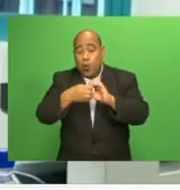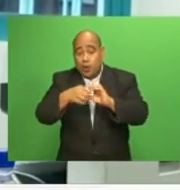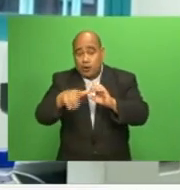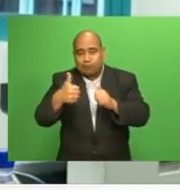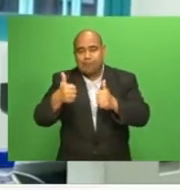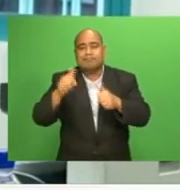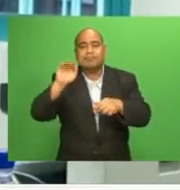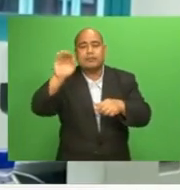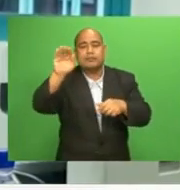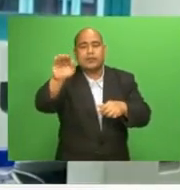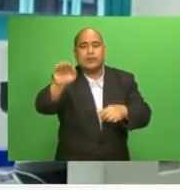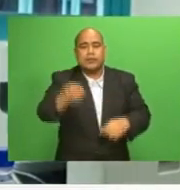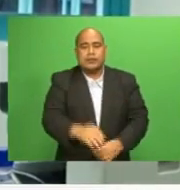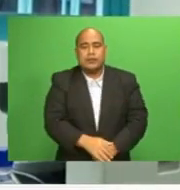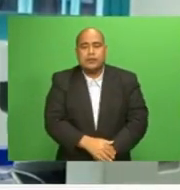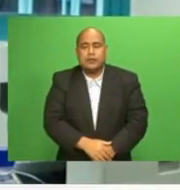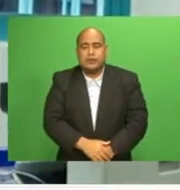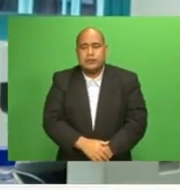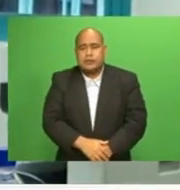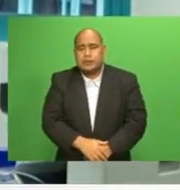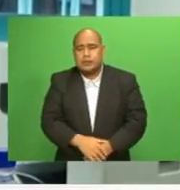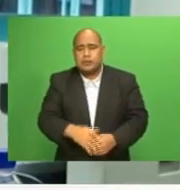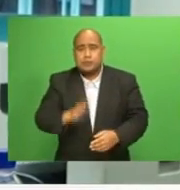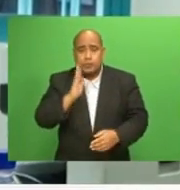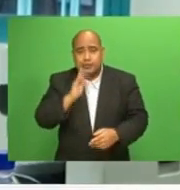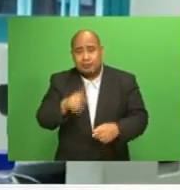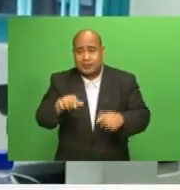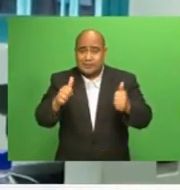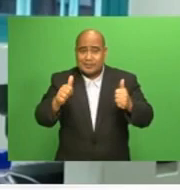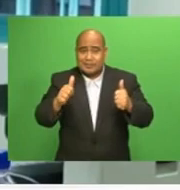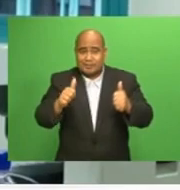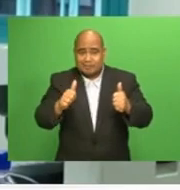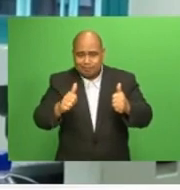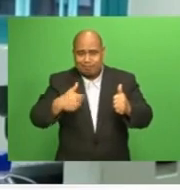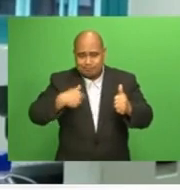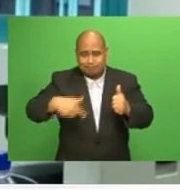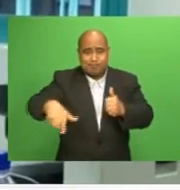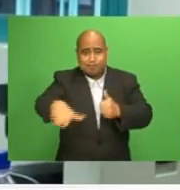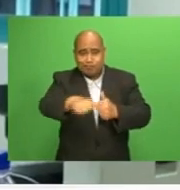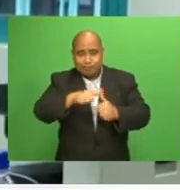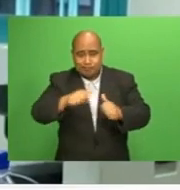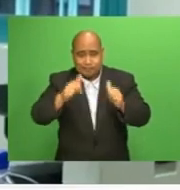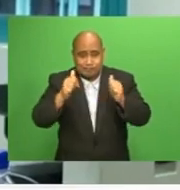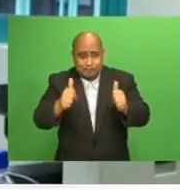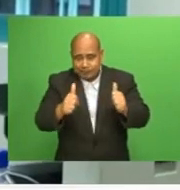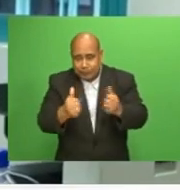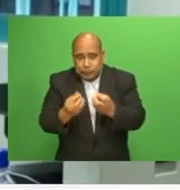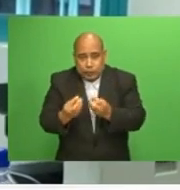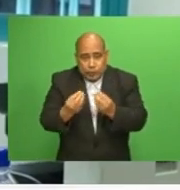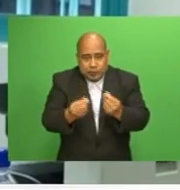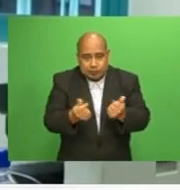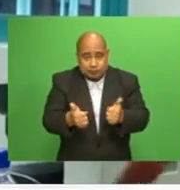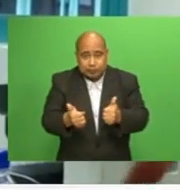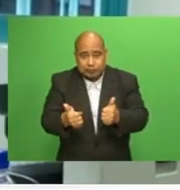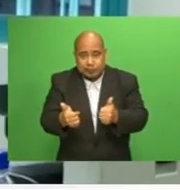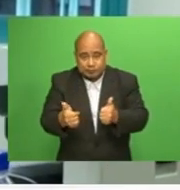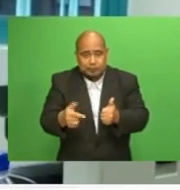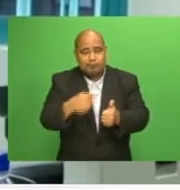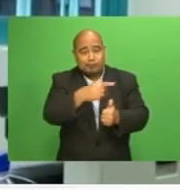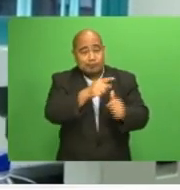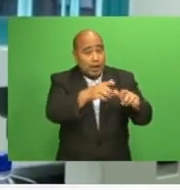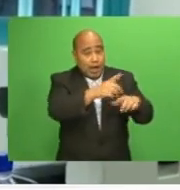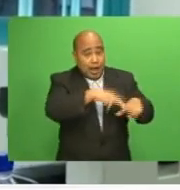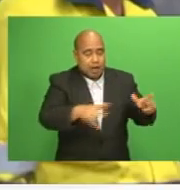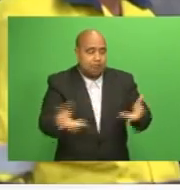surface lease has been completed, the people of the land will be returned to the landowners, so they'll be able to get income again from the pine